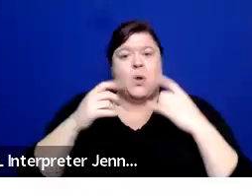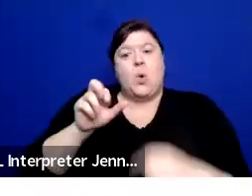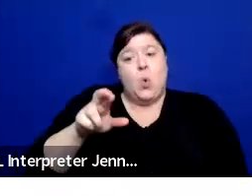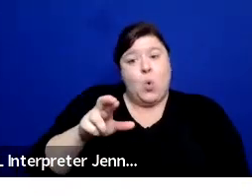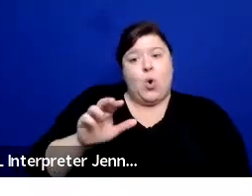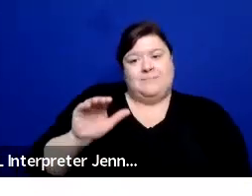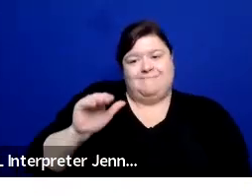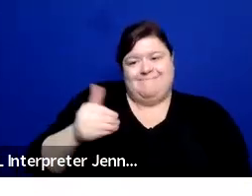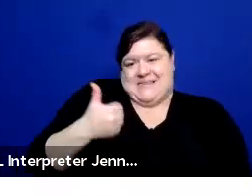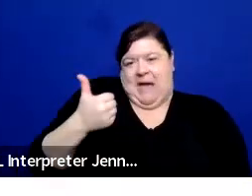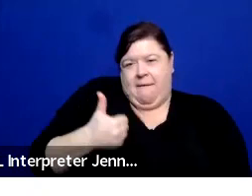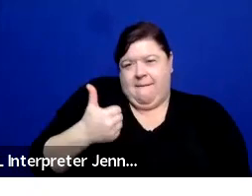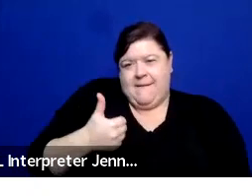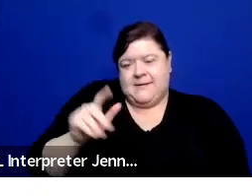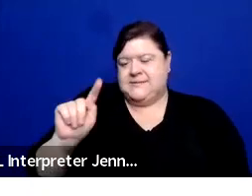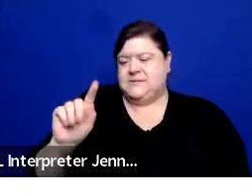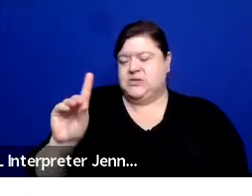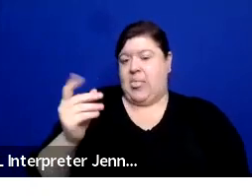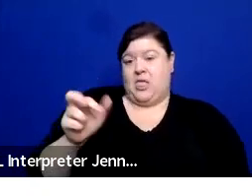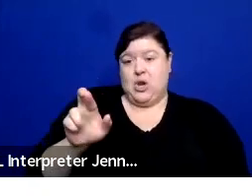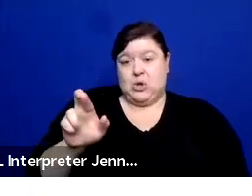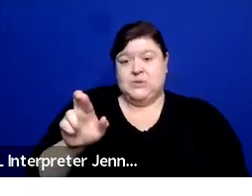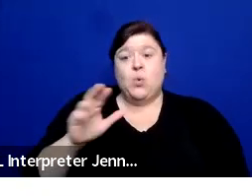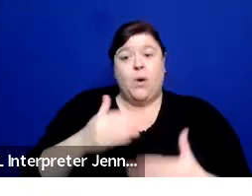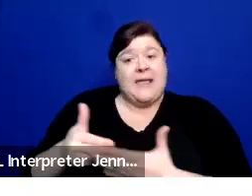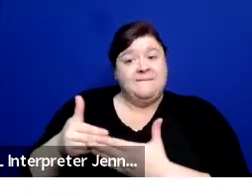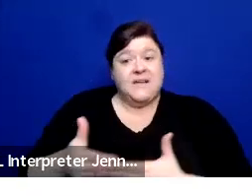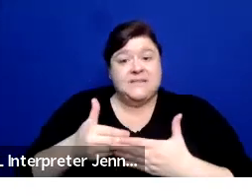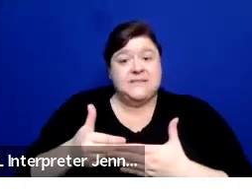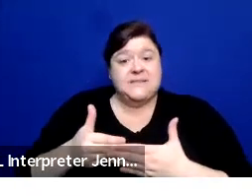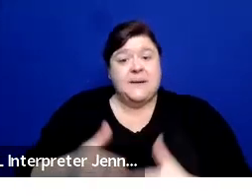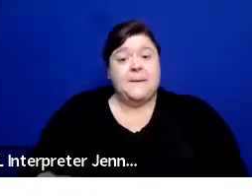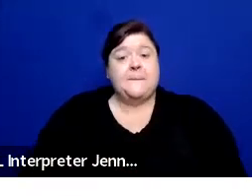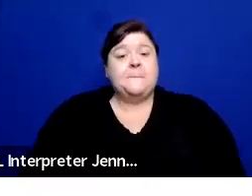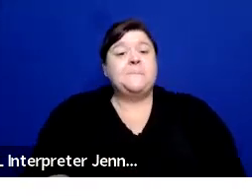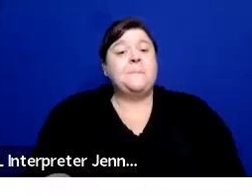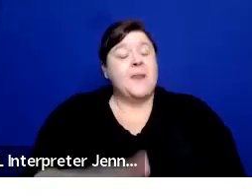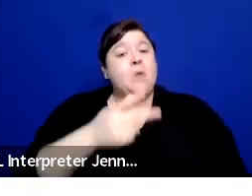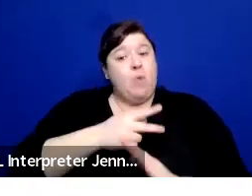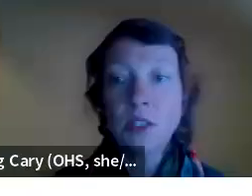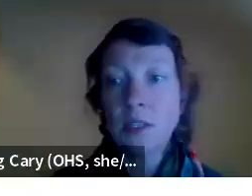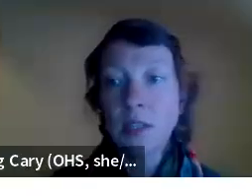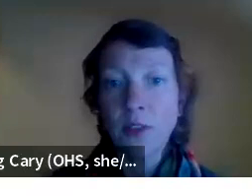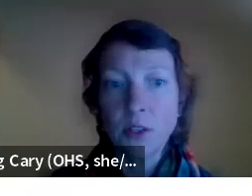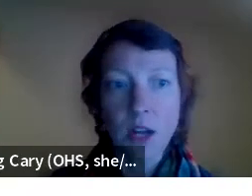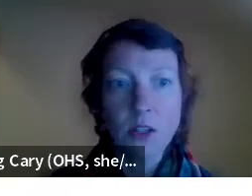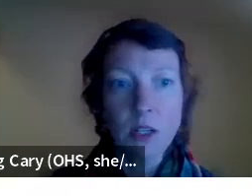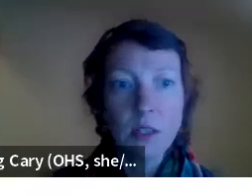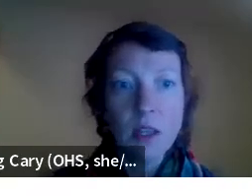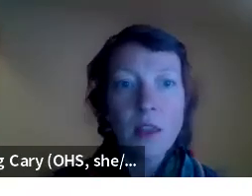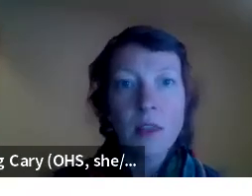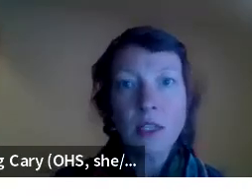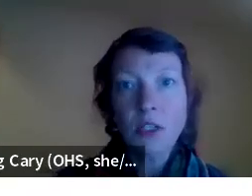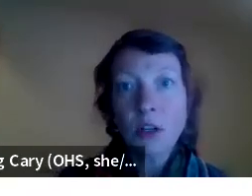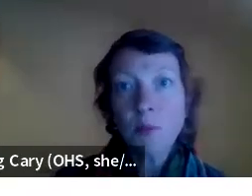if having staff isolate or quarantine would result in closing the classroom, programs may consider contingency staffing